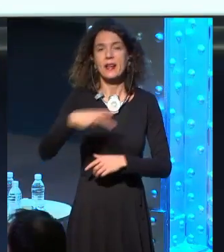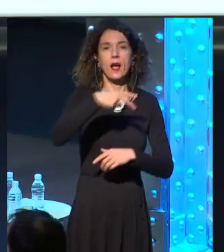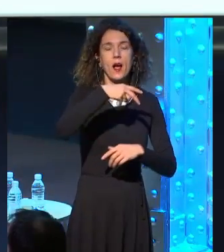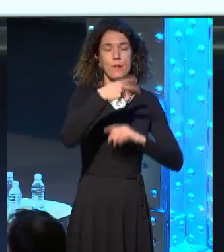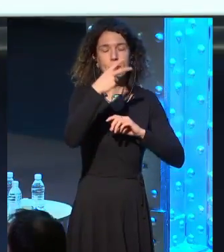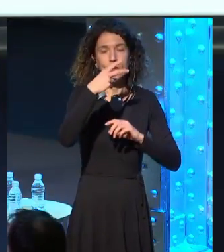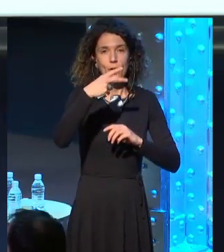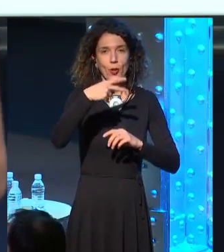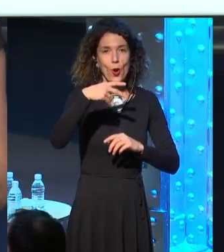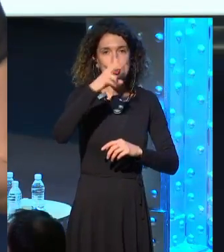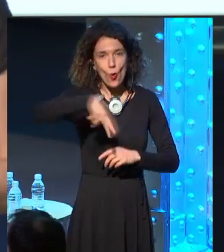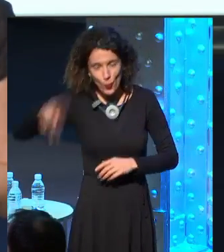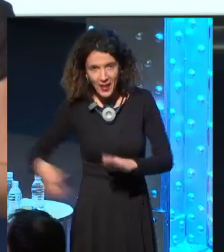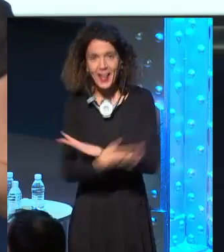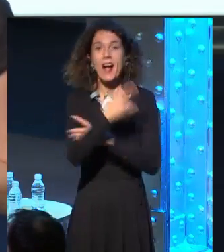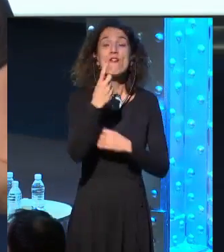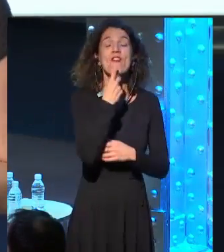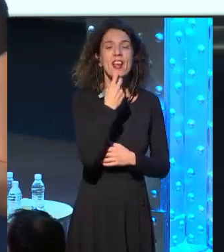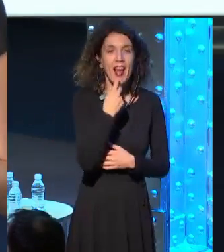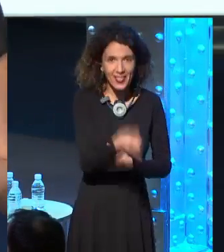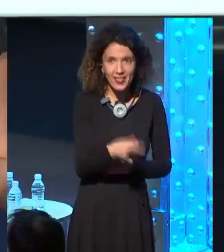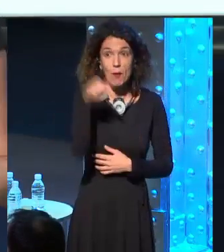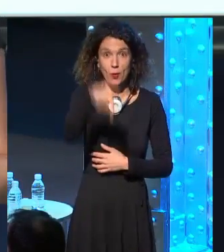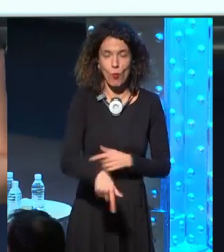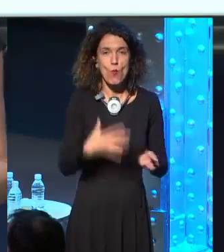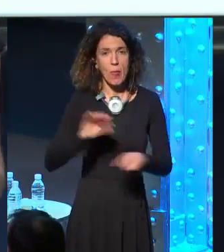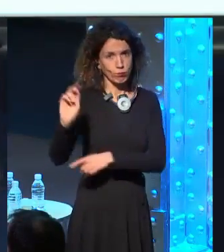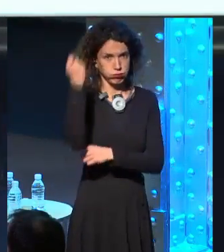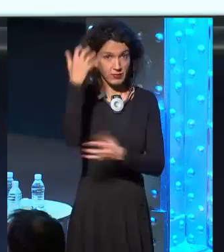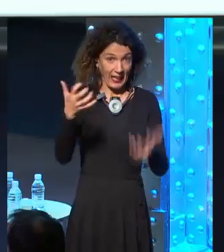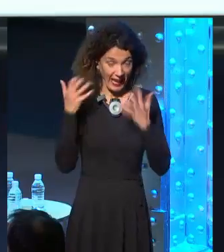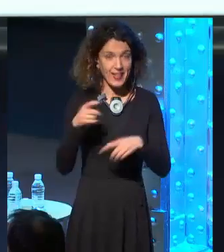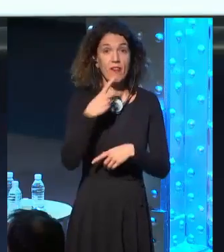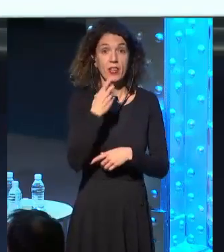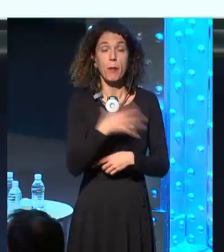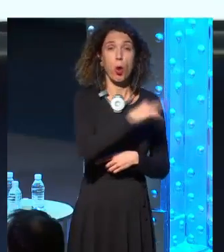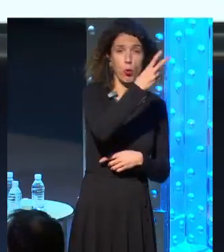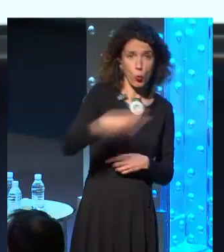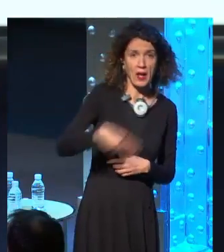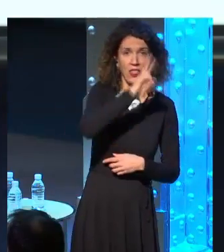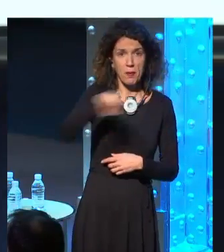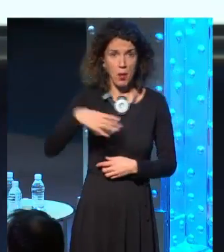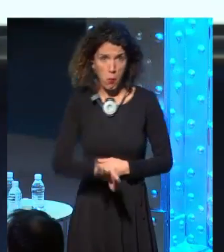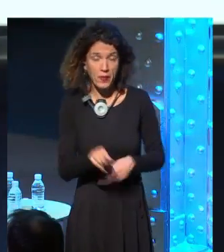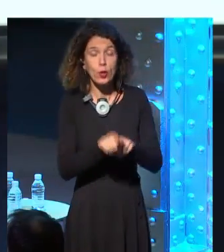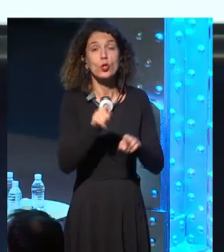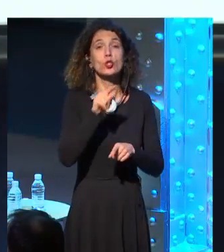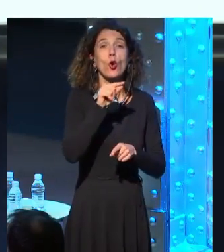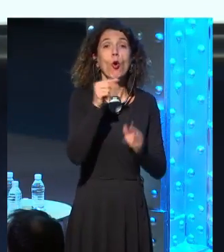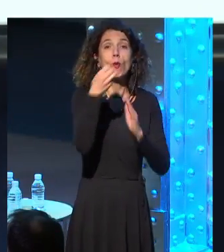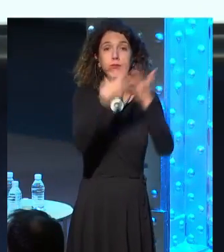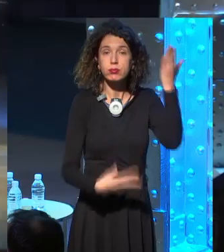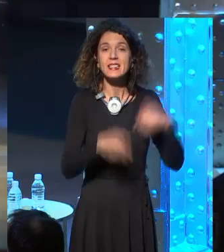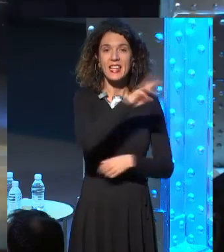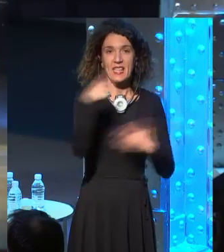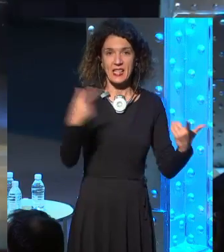that Denmark, Norway, and Finland are the happiest countries in the world. This year, Finland is considered the